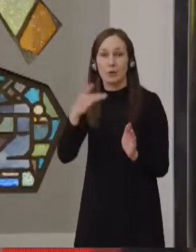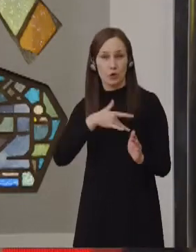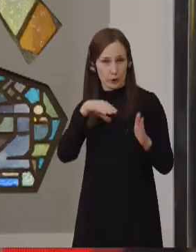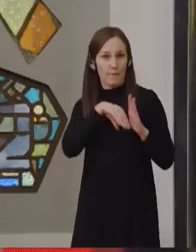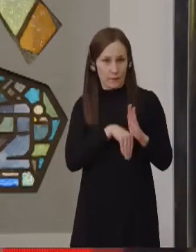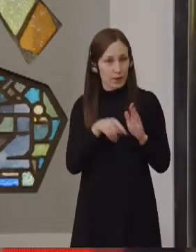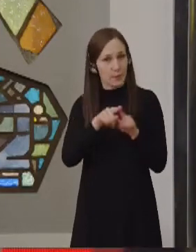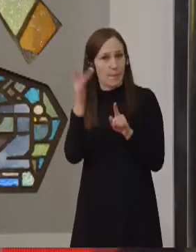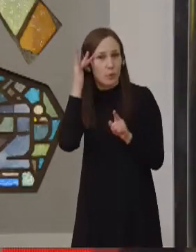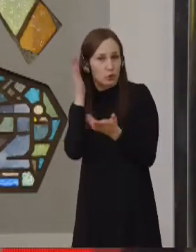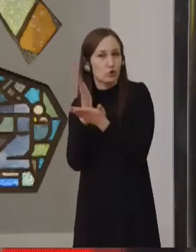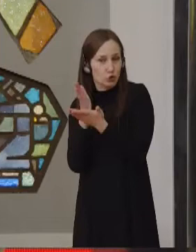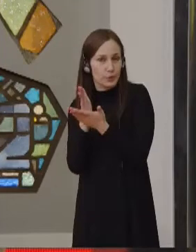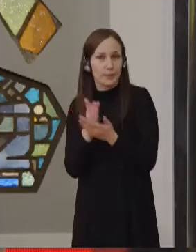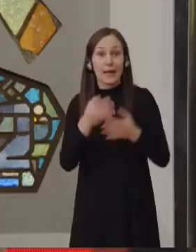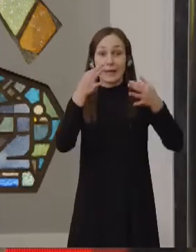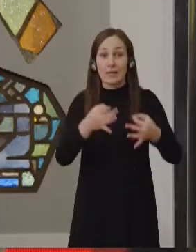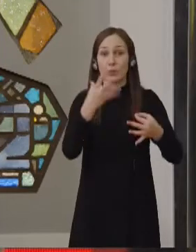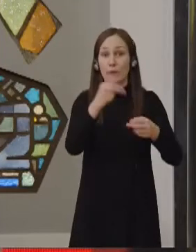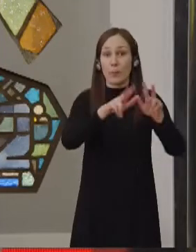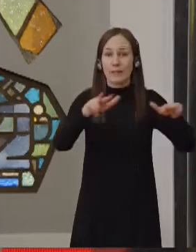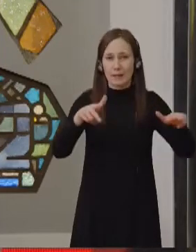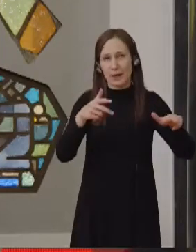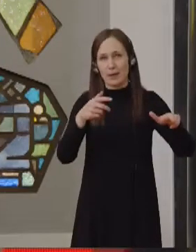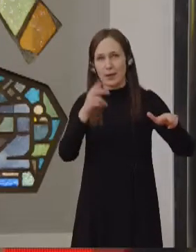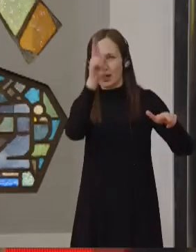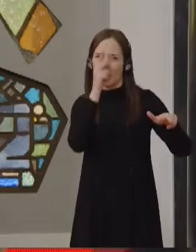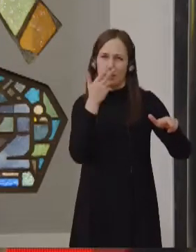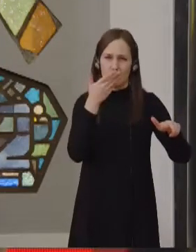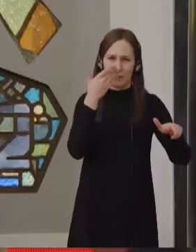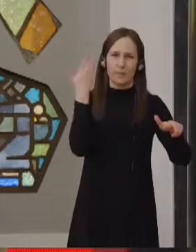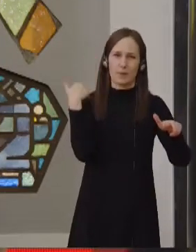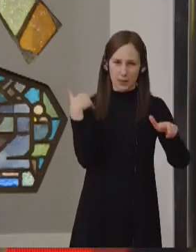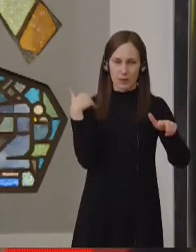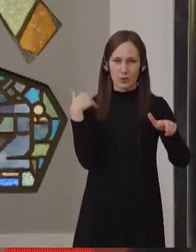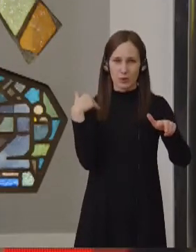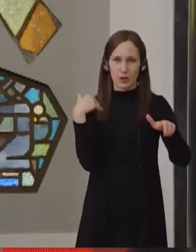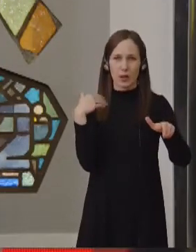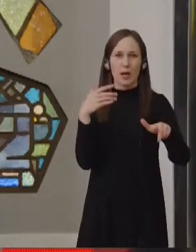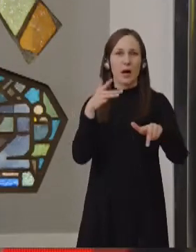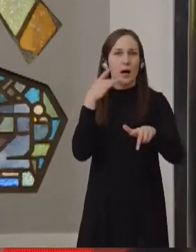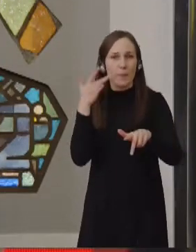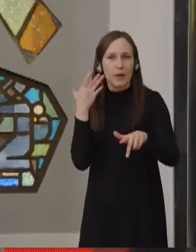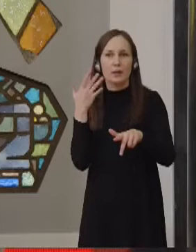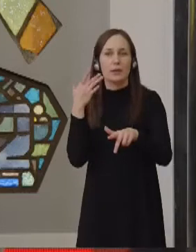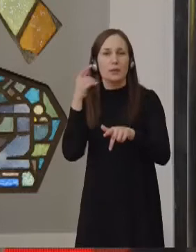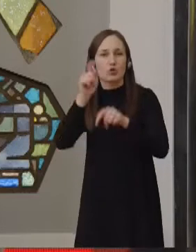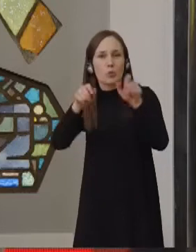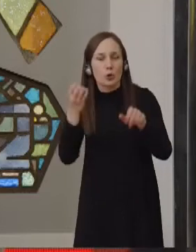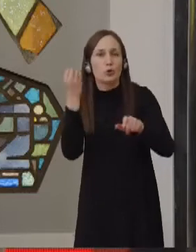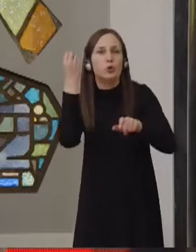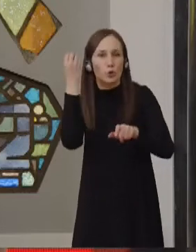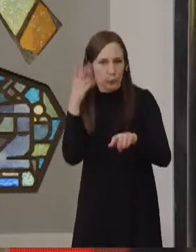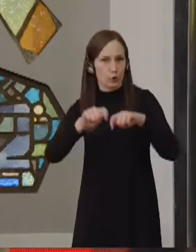the Ministry of Justice just a few months ago, more and more Americans realized these facts.